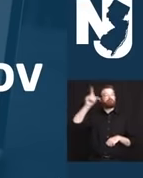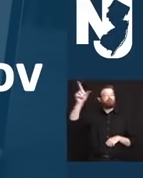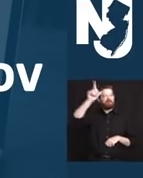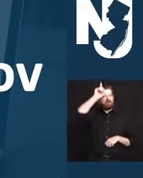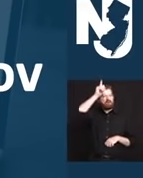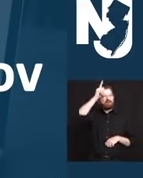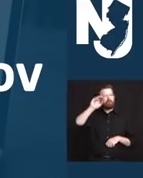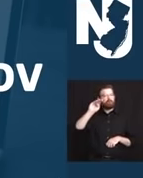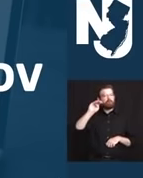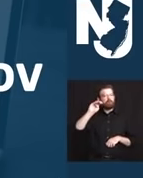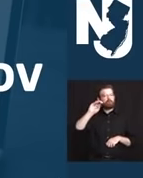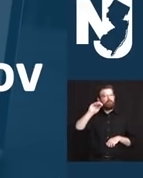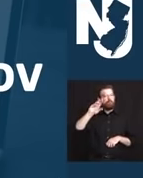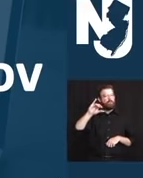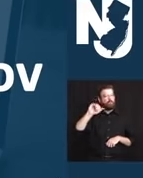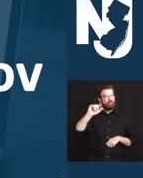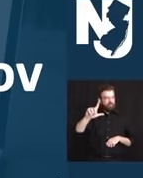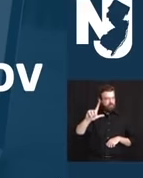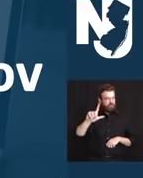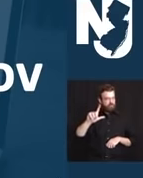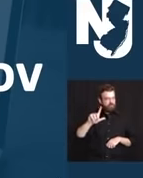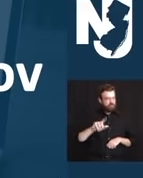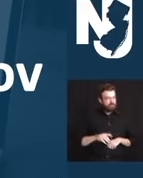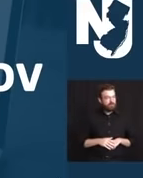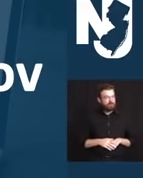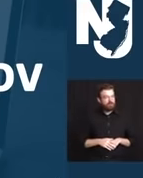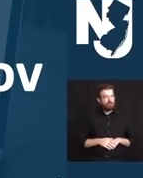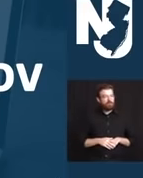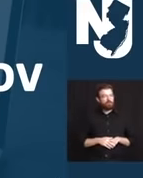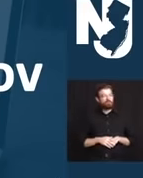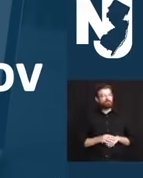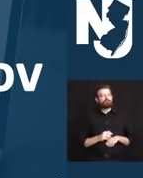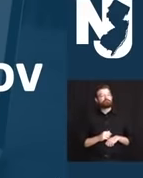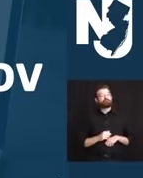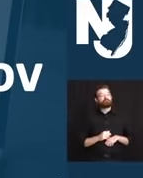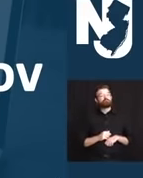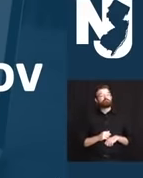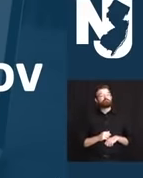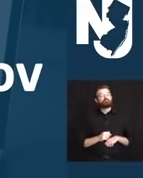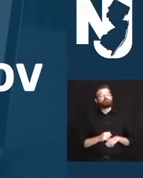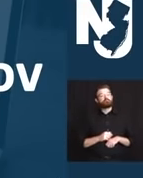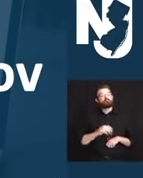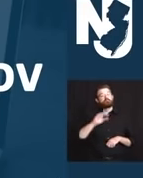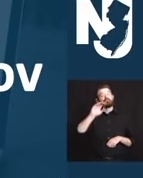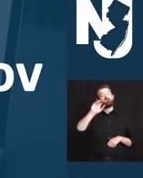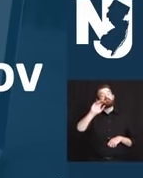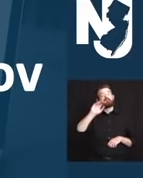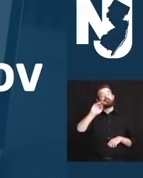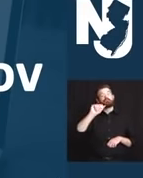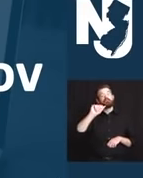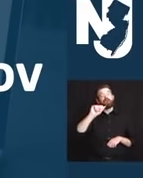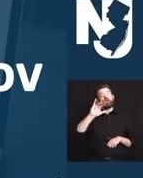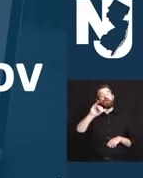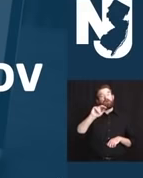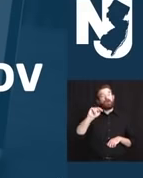Marian Anderson. The Archbishop of Washington giving the invocation. A. Philip Randolph, a